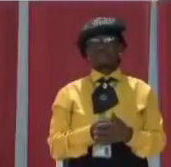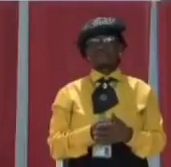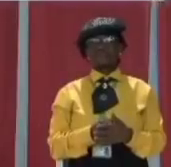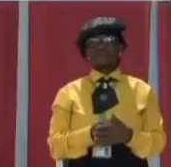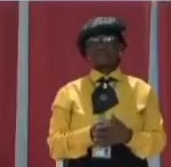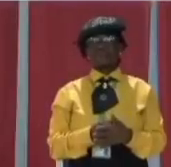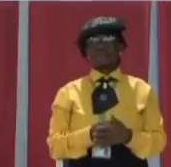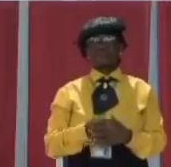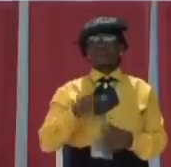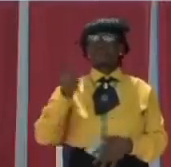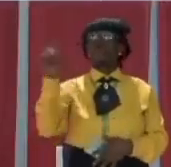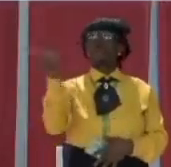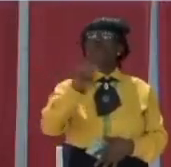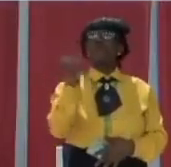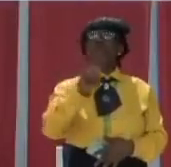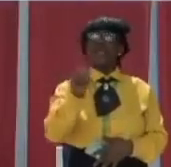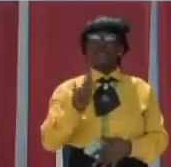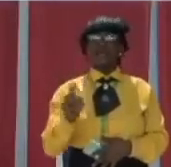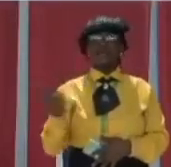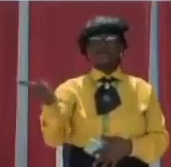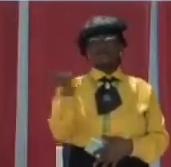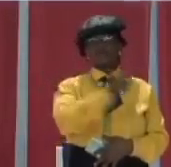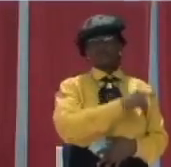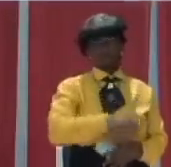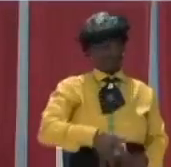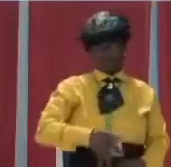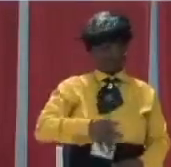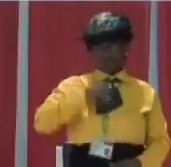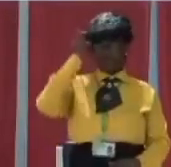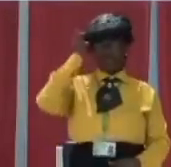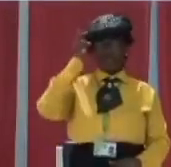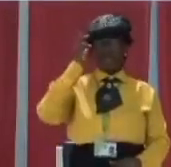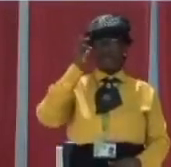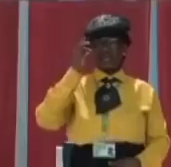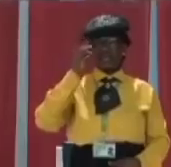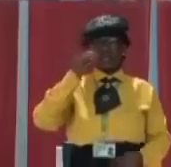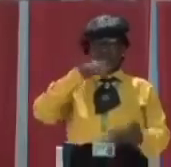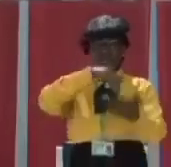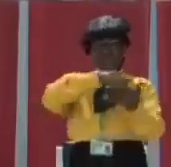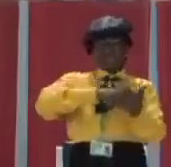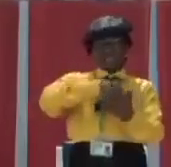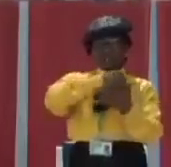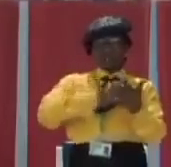Where you feel weak, it will make you strong again.